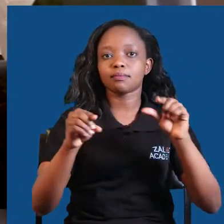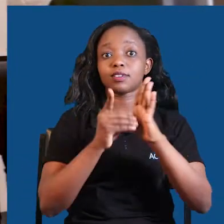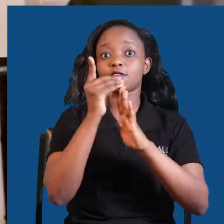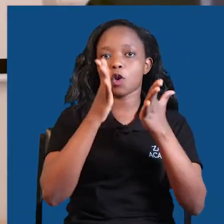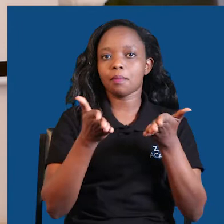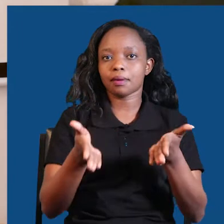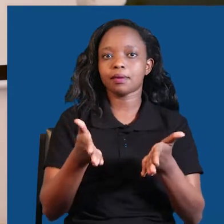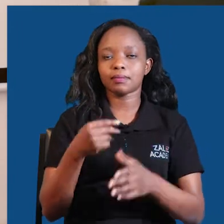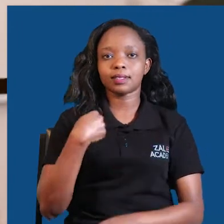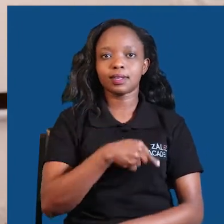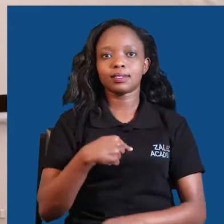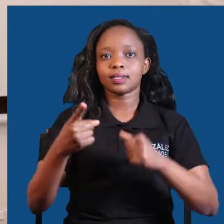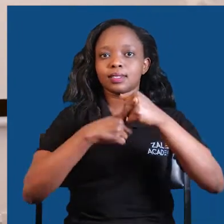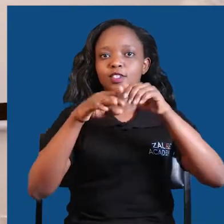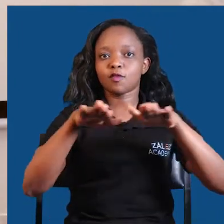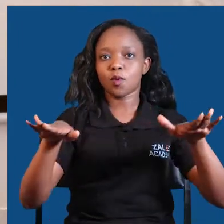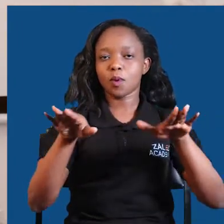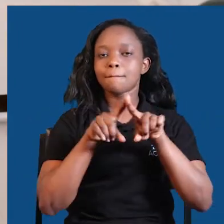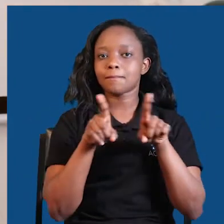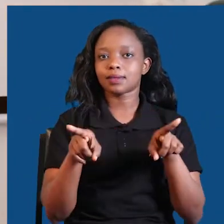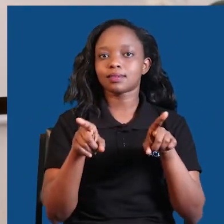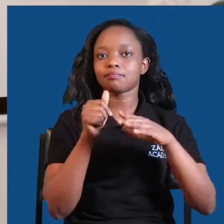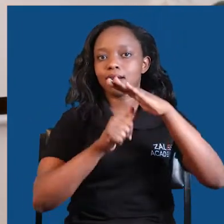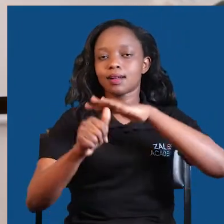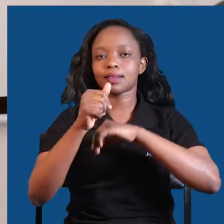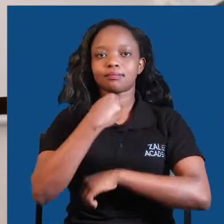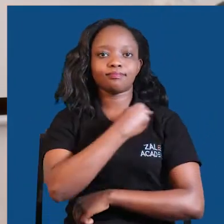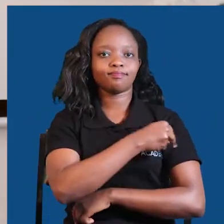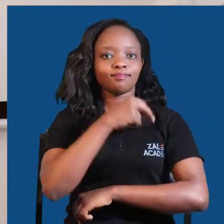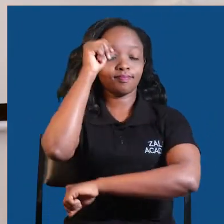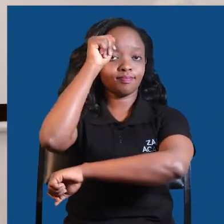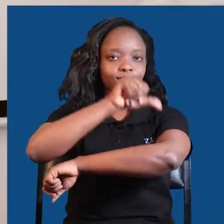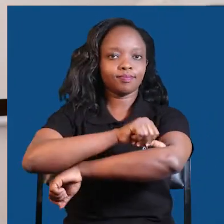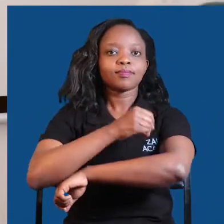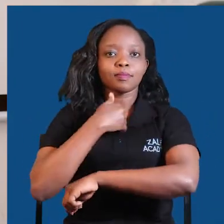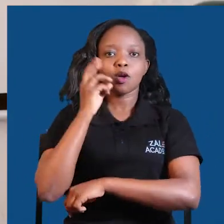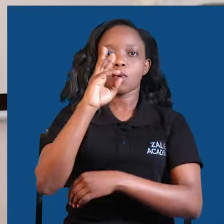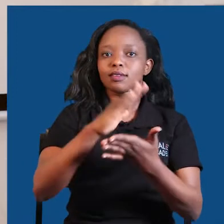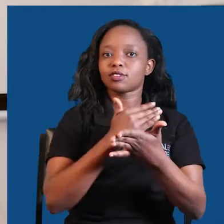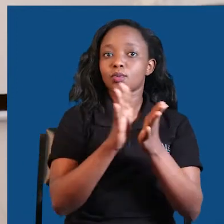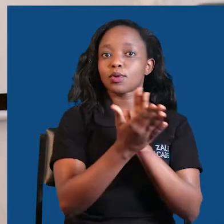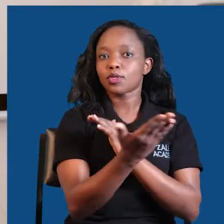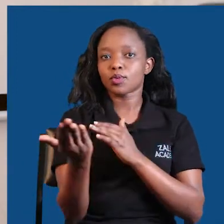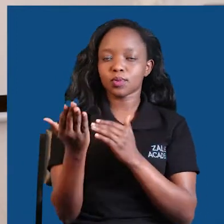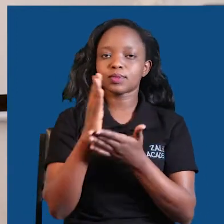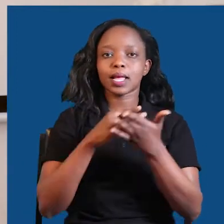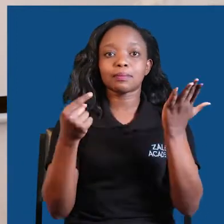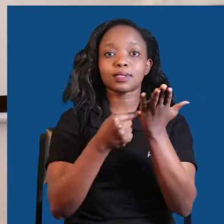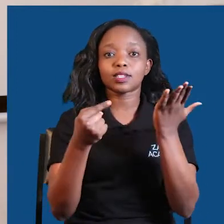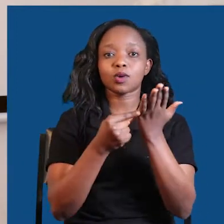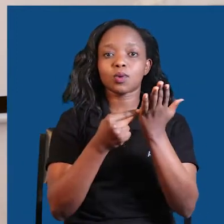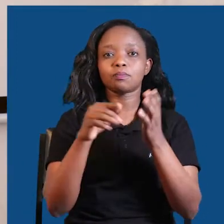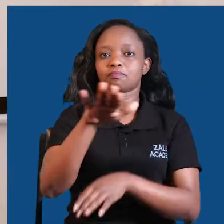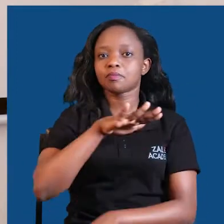developer here at Zalda, where you are at 6th floor, but still under the Lego Academy. So I'll be taking you through some of